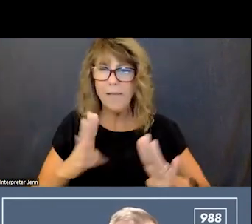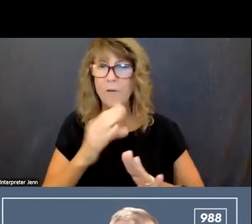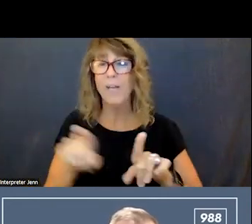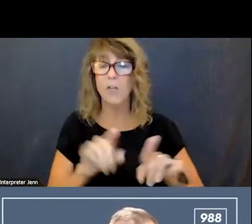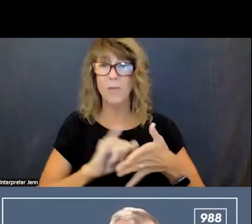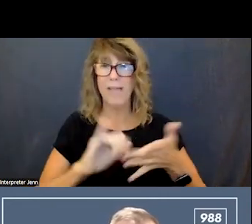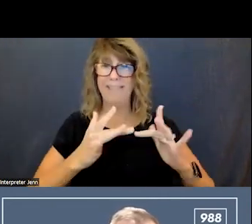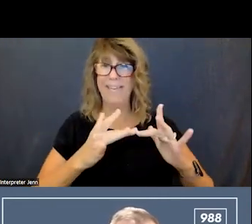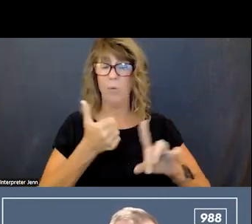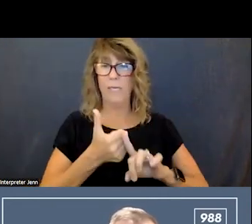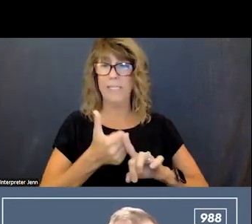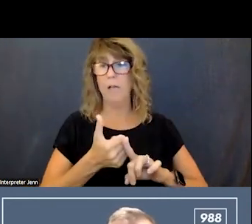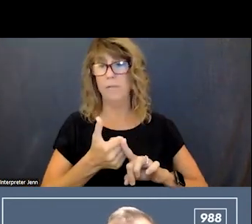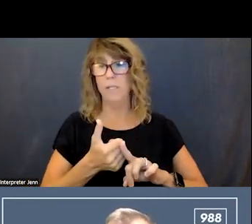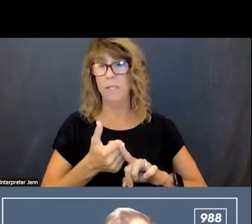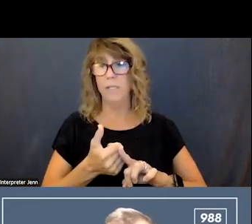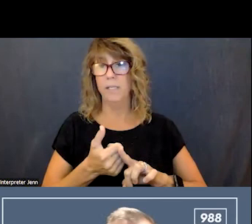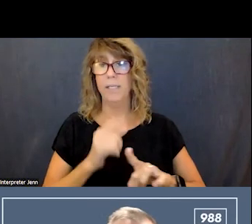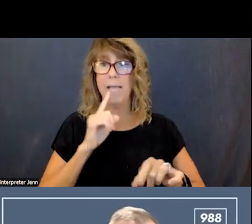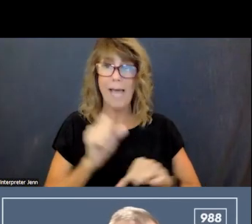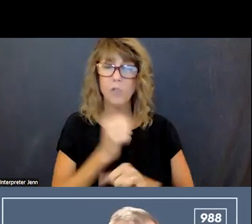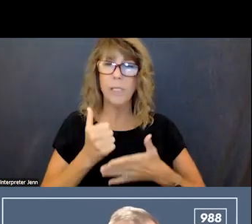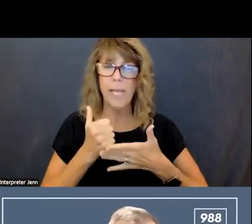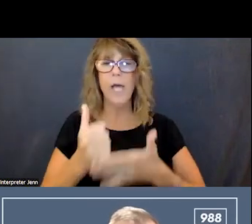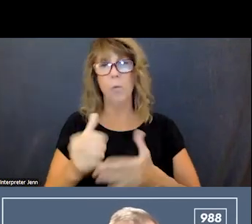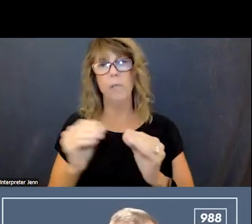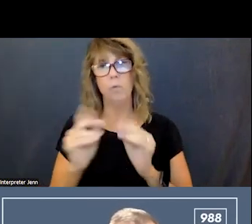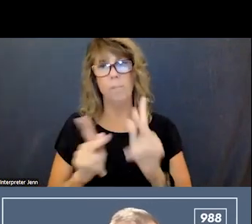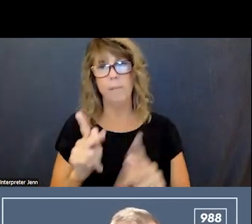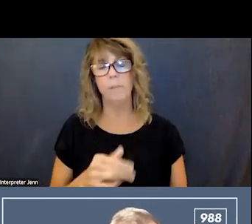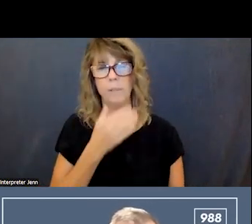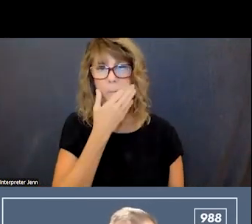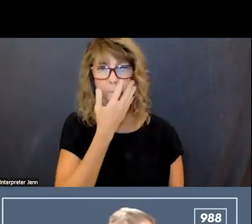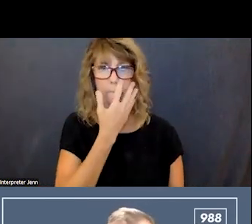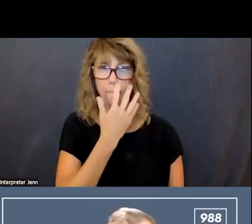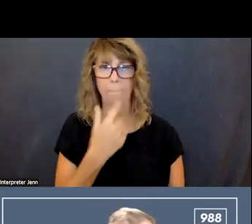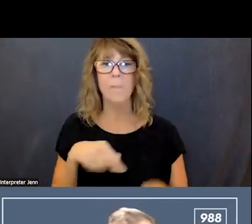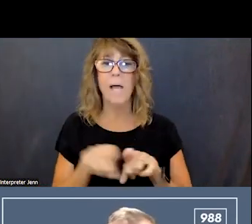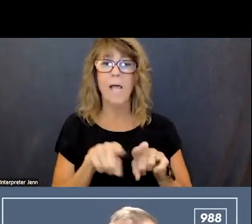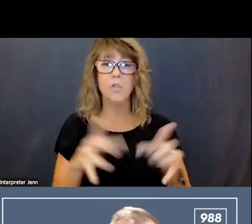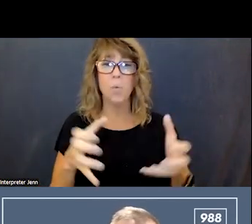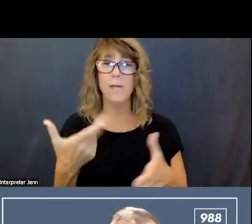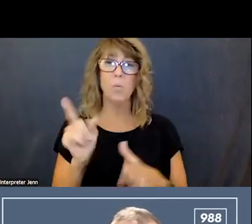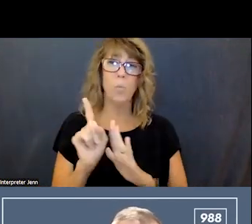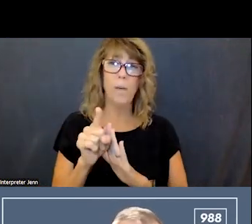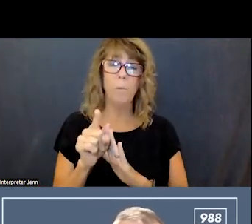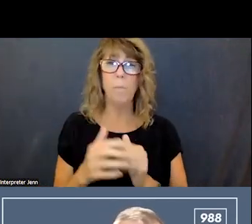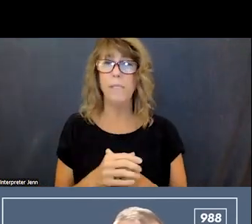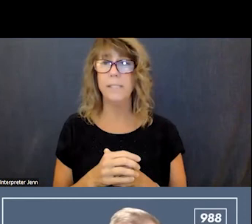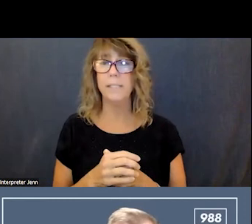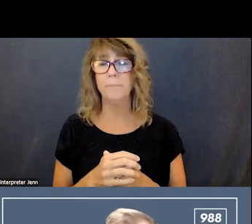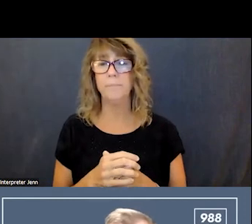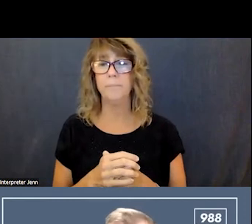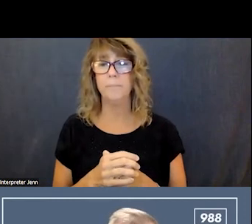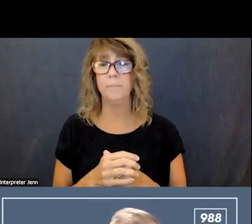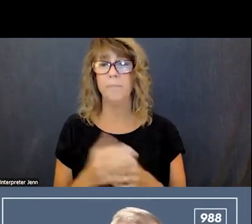network is serving and helping more people. I also just wanted to take a moment to